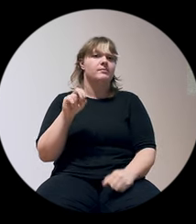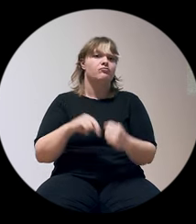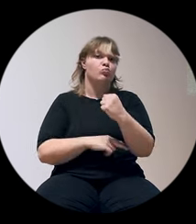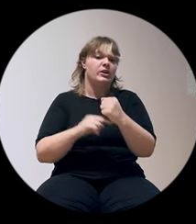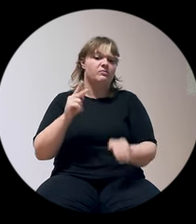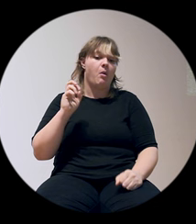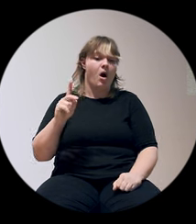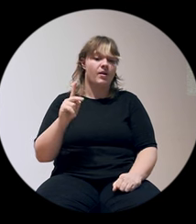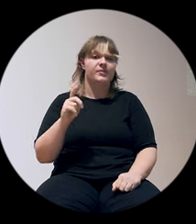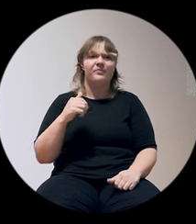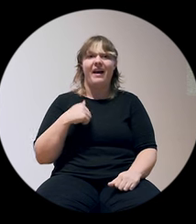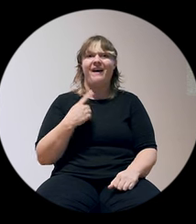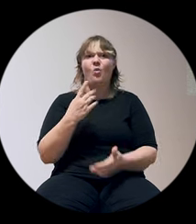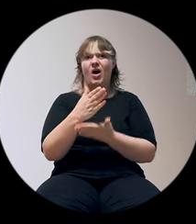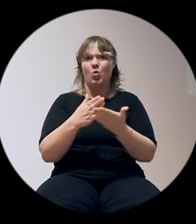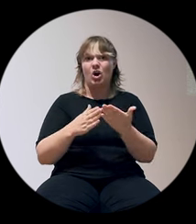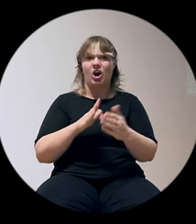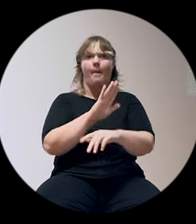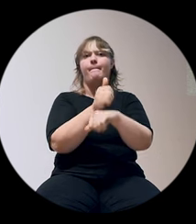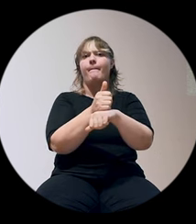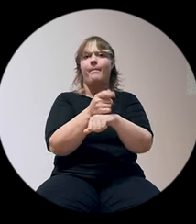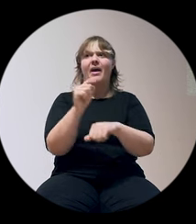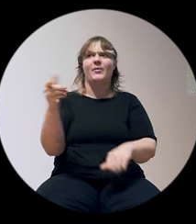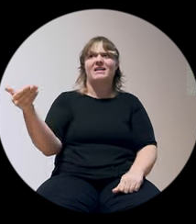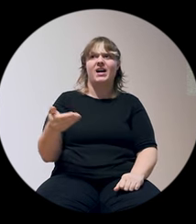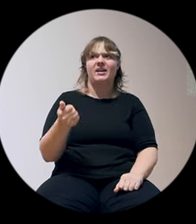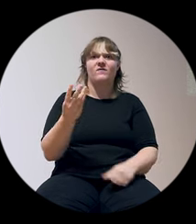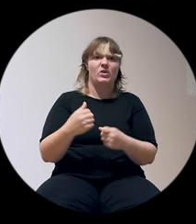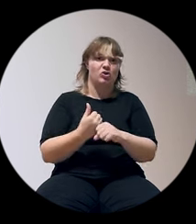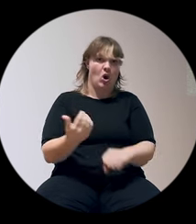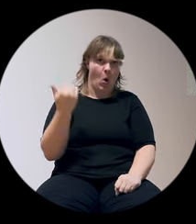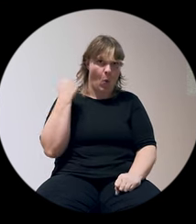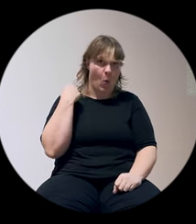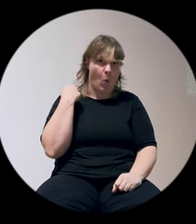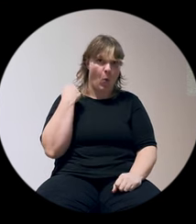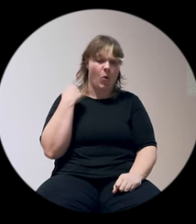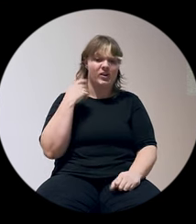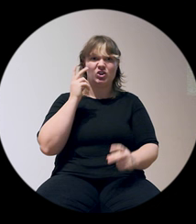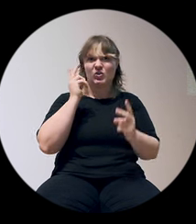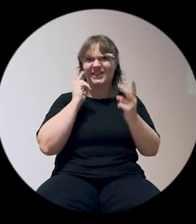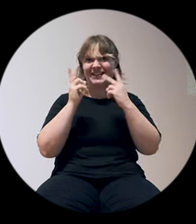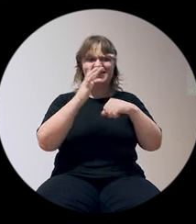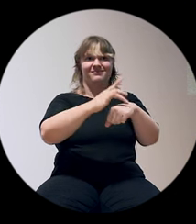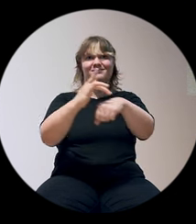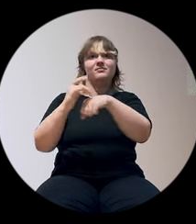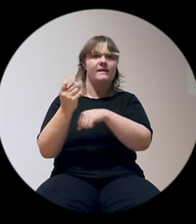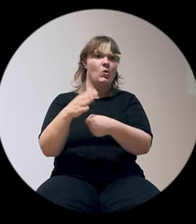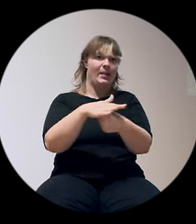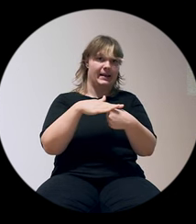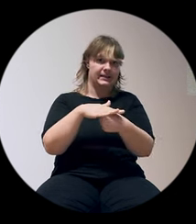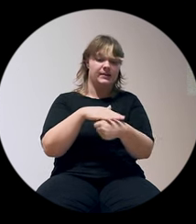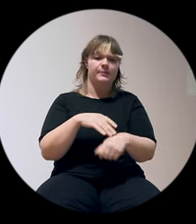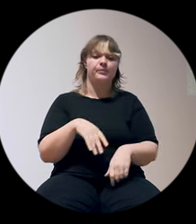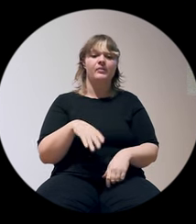I have a work up. I was invited out a few years ago to visit some sites and